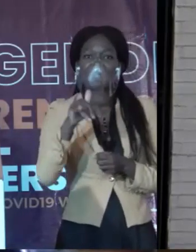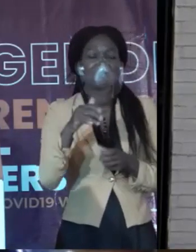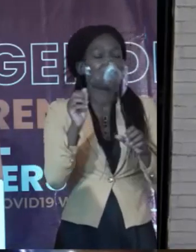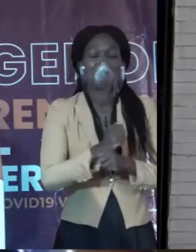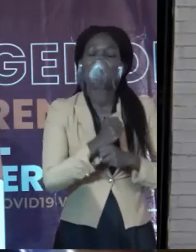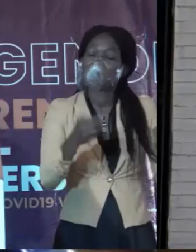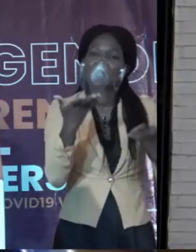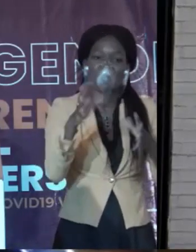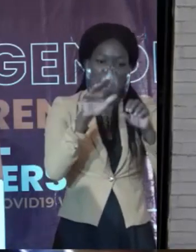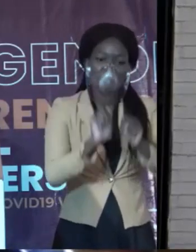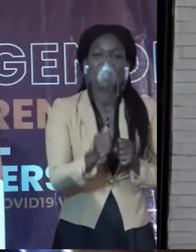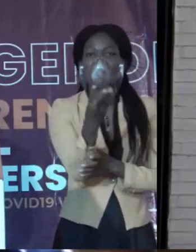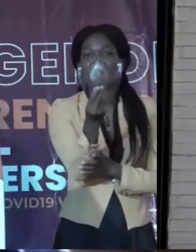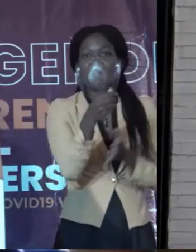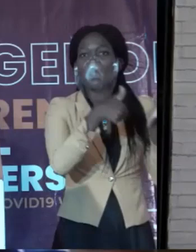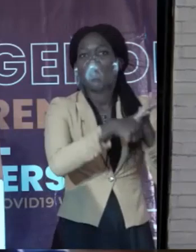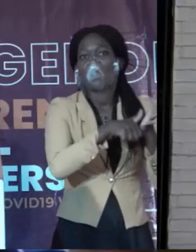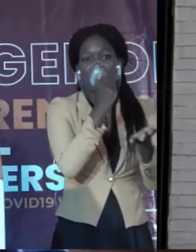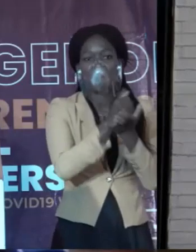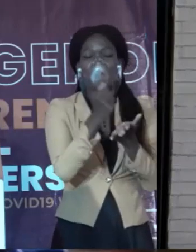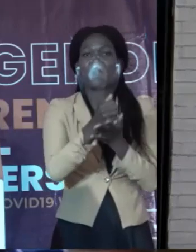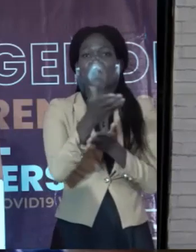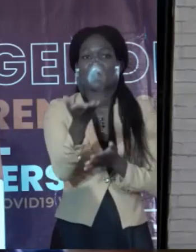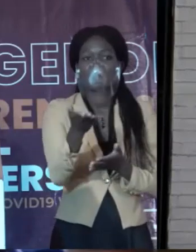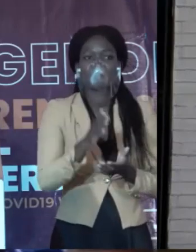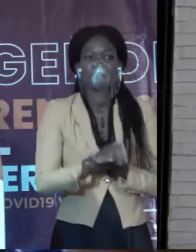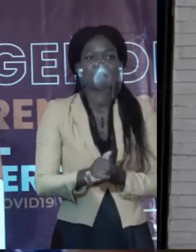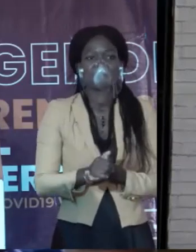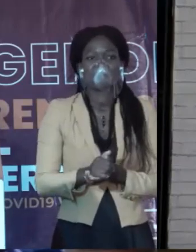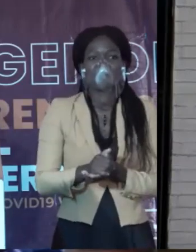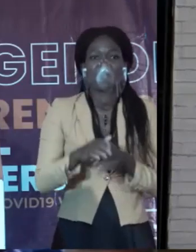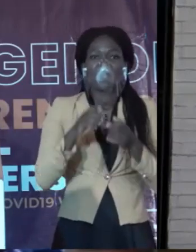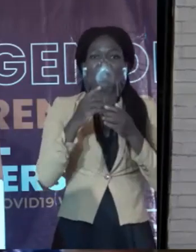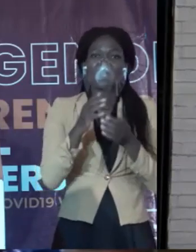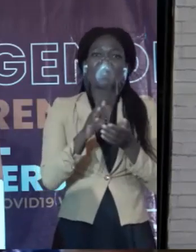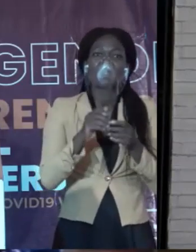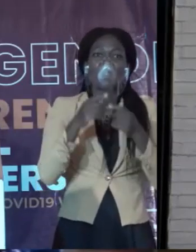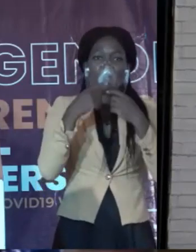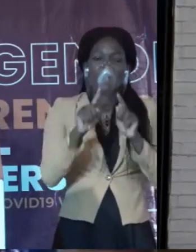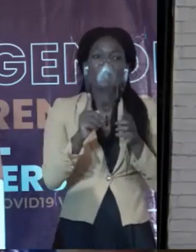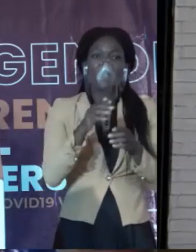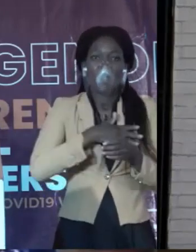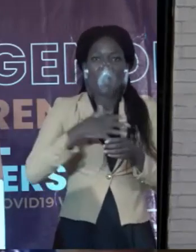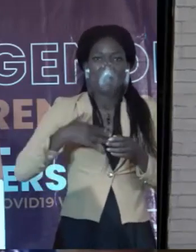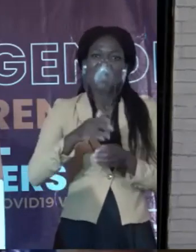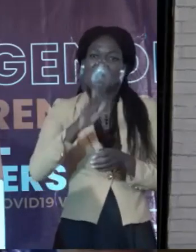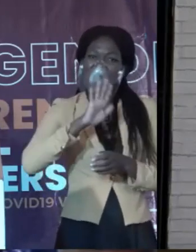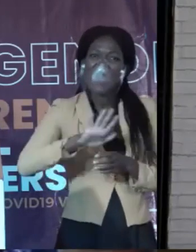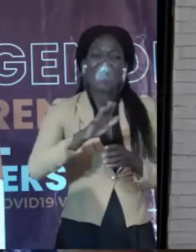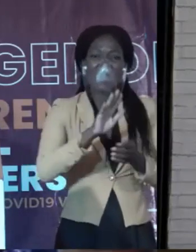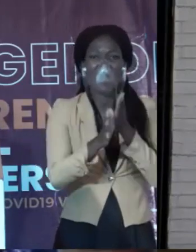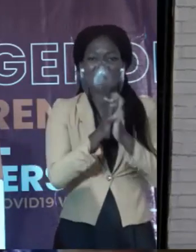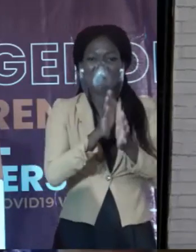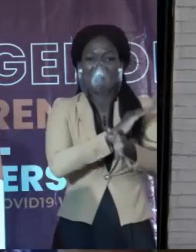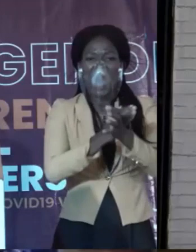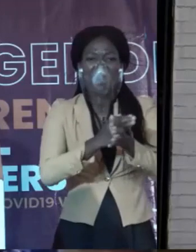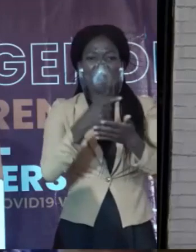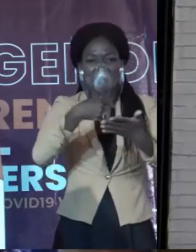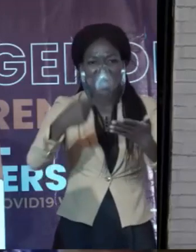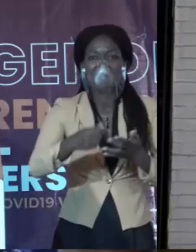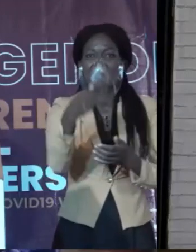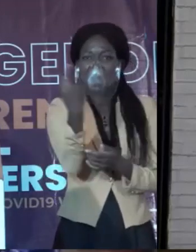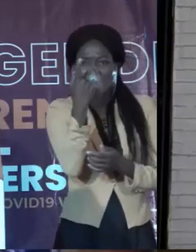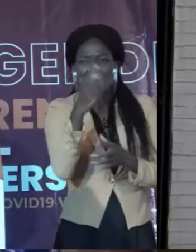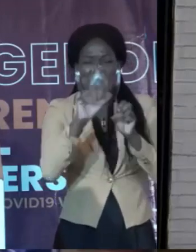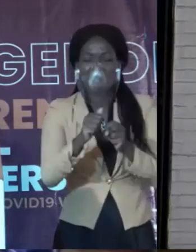financial services if you do not, if you are unable to sign on your own. So these are issues that have really in the